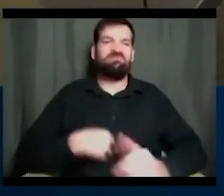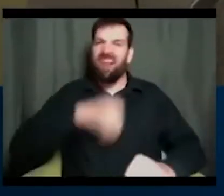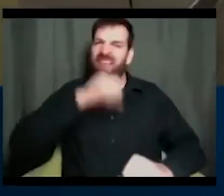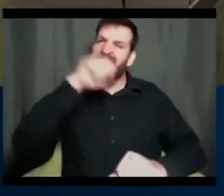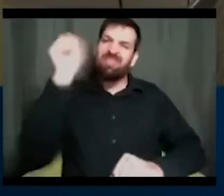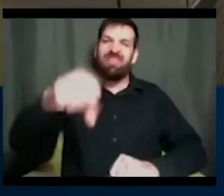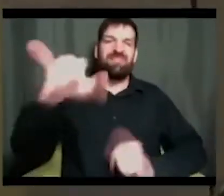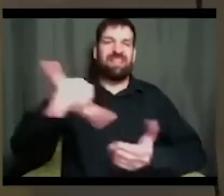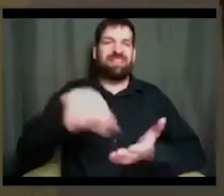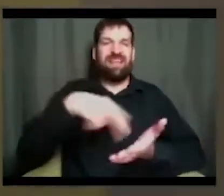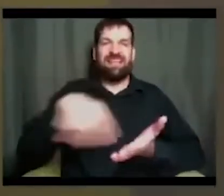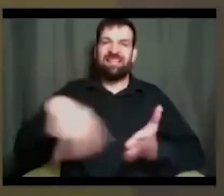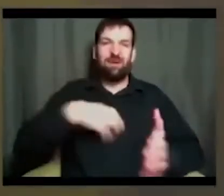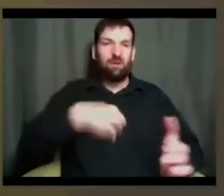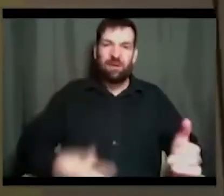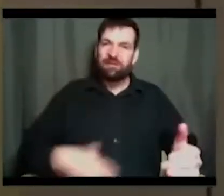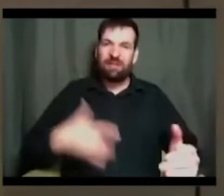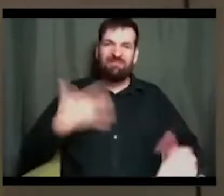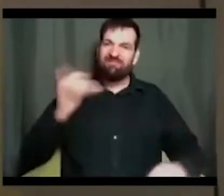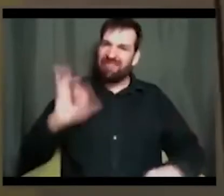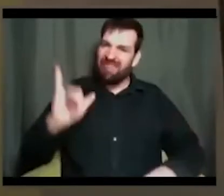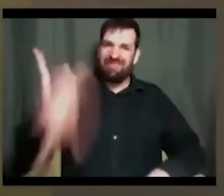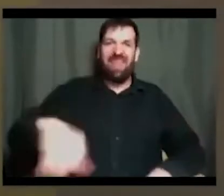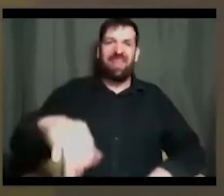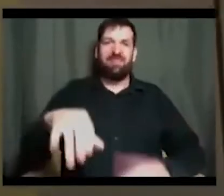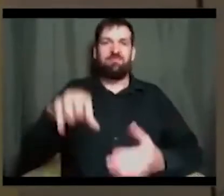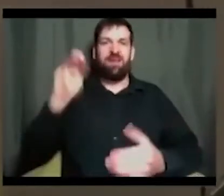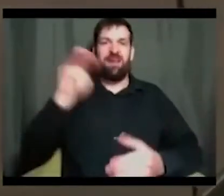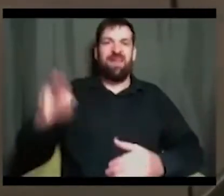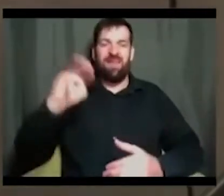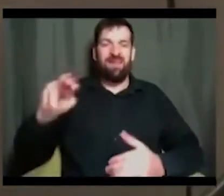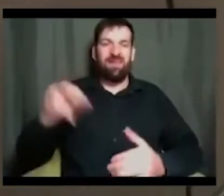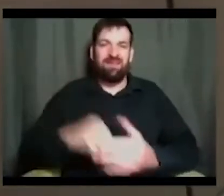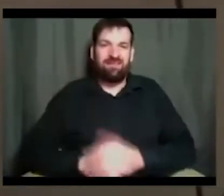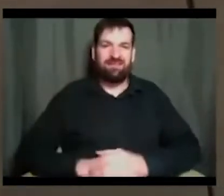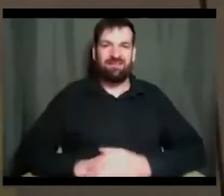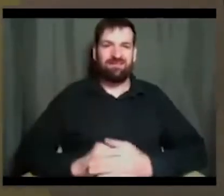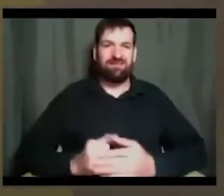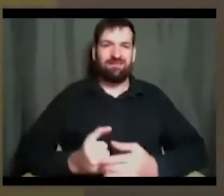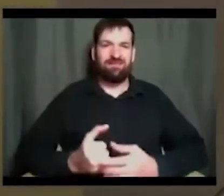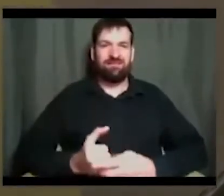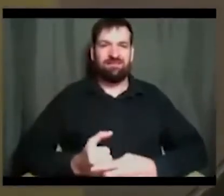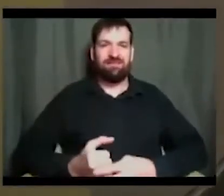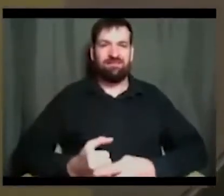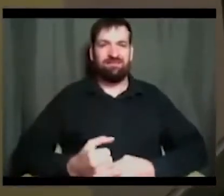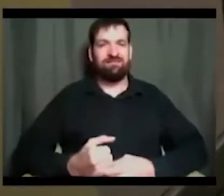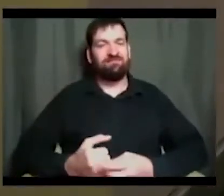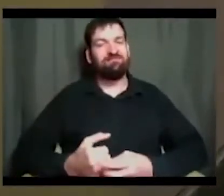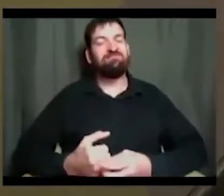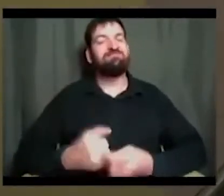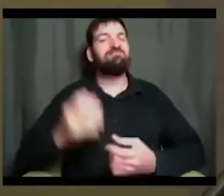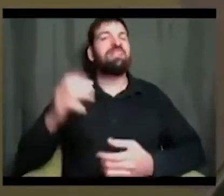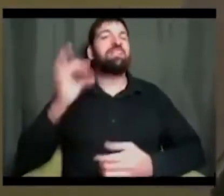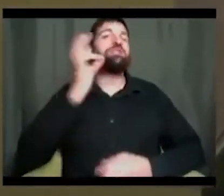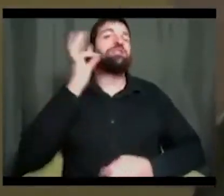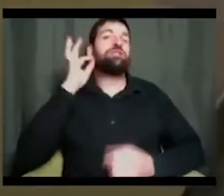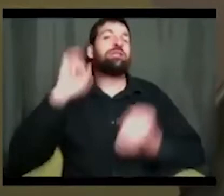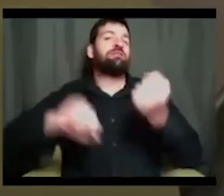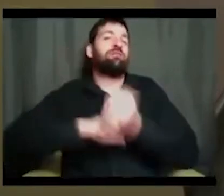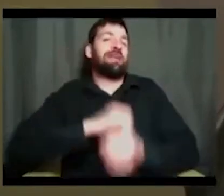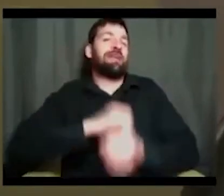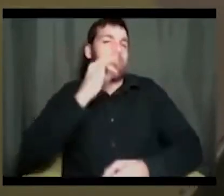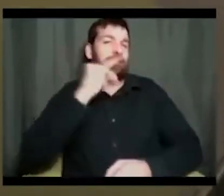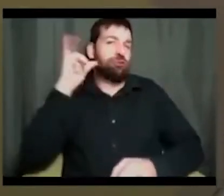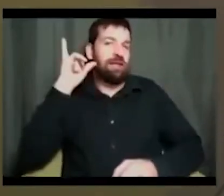I felt like this on a Monday. Look at my dancing skills. I love it. I think that's what Chiefs fans were doing yesterday. This is the Chiefs